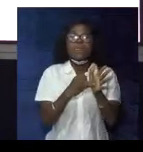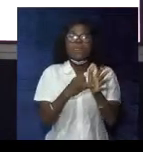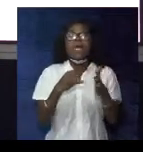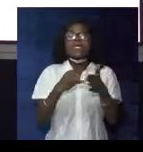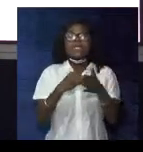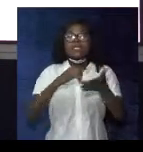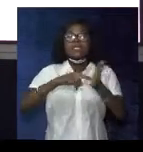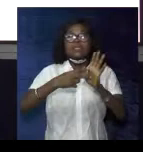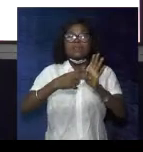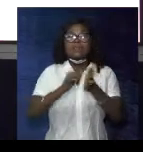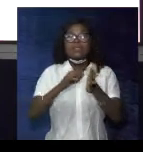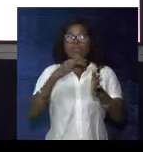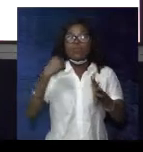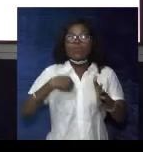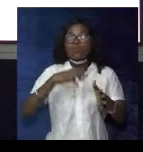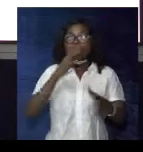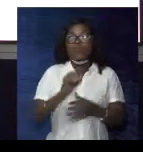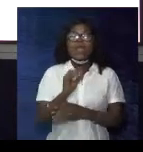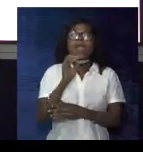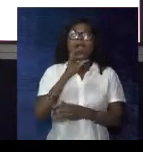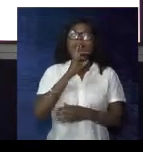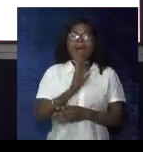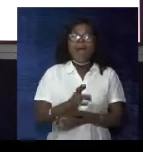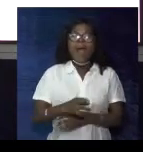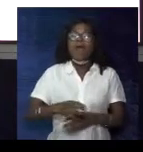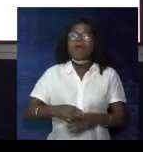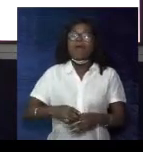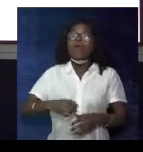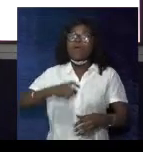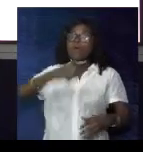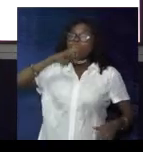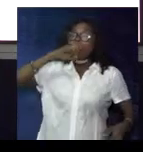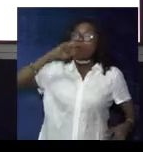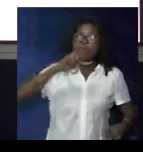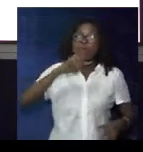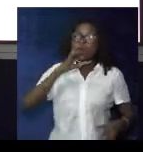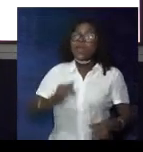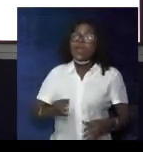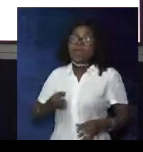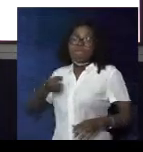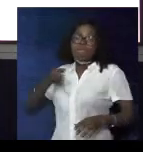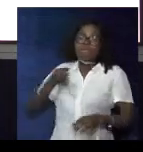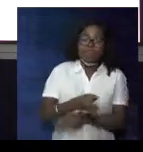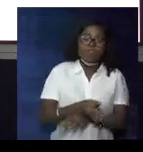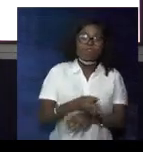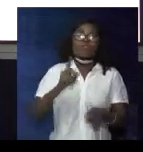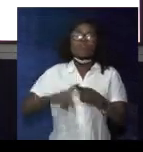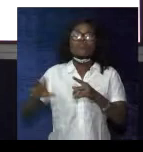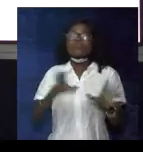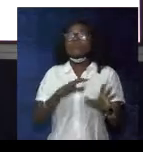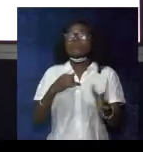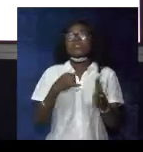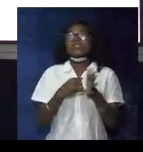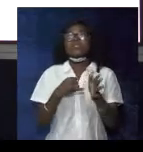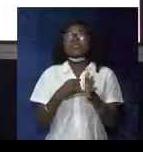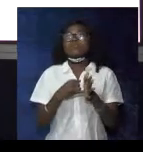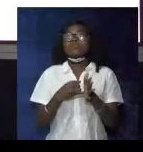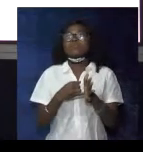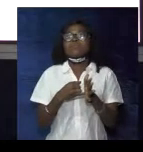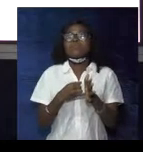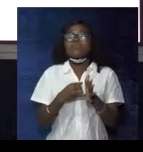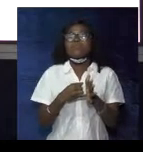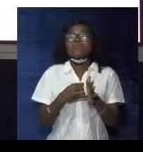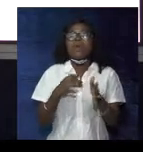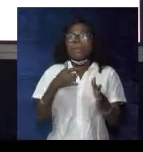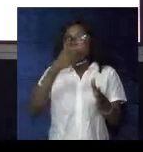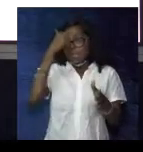do it. It means we are obliged to do it. It means it is compulsory for